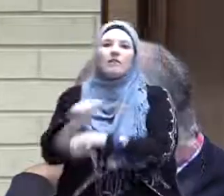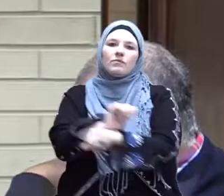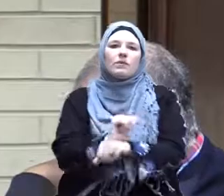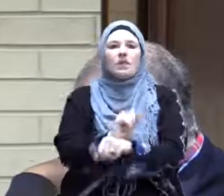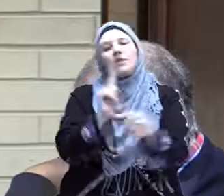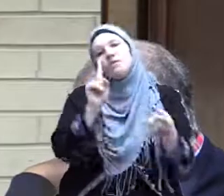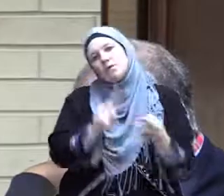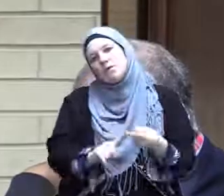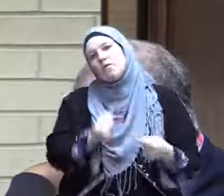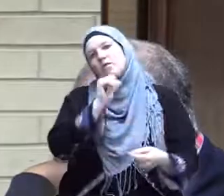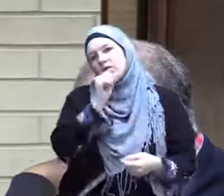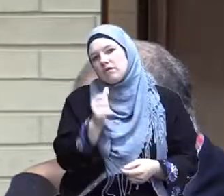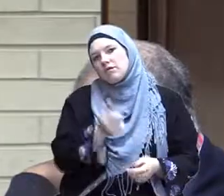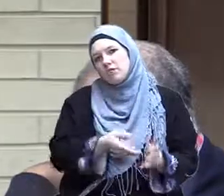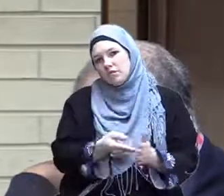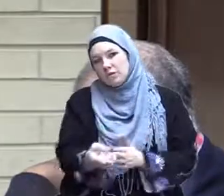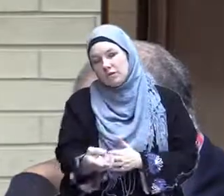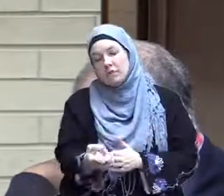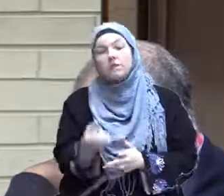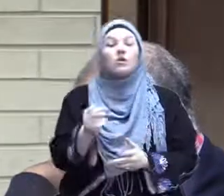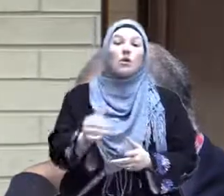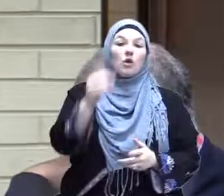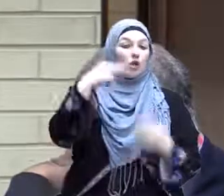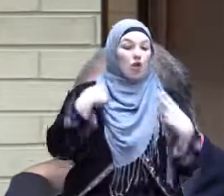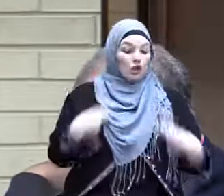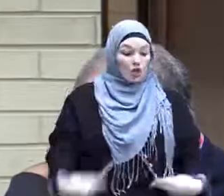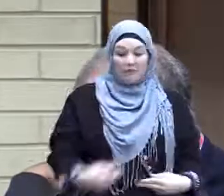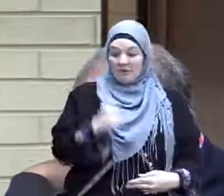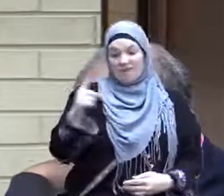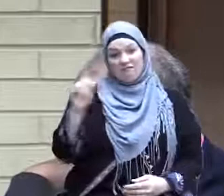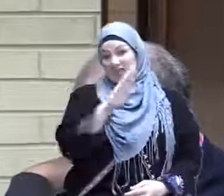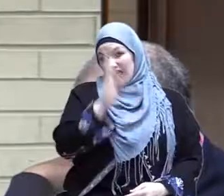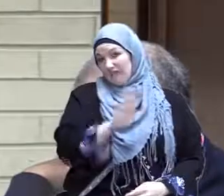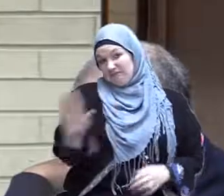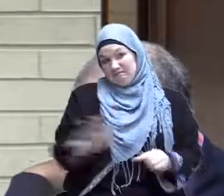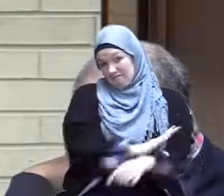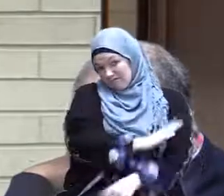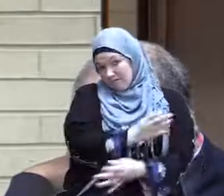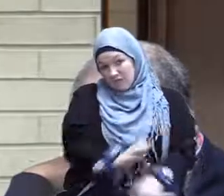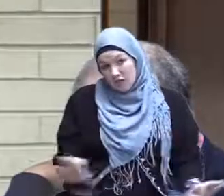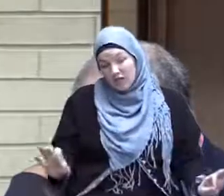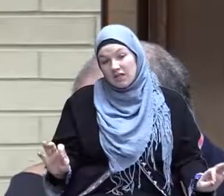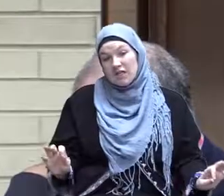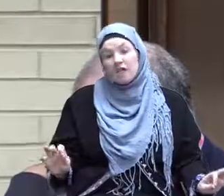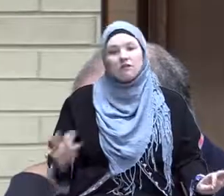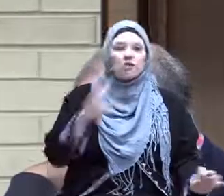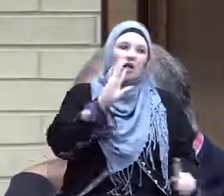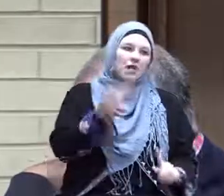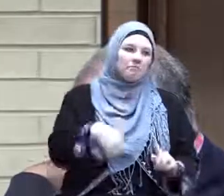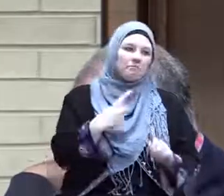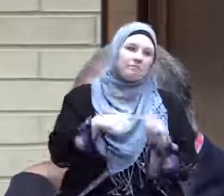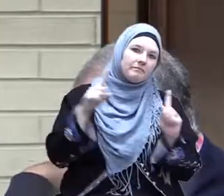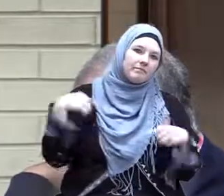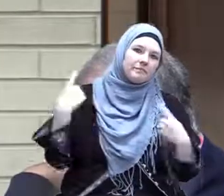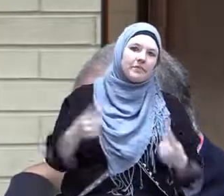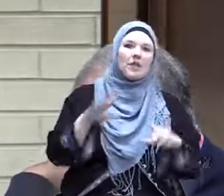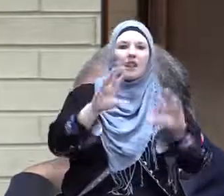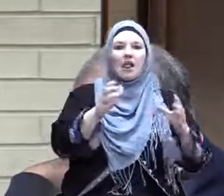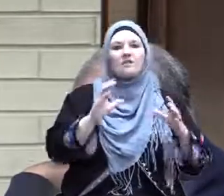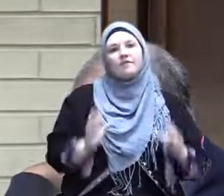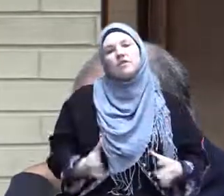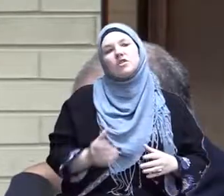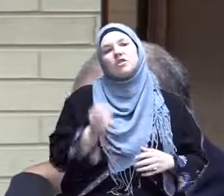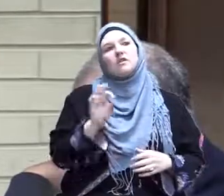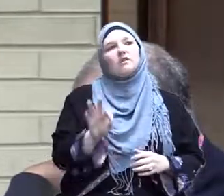untruth. So man is never absolutely free. So we'll be talking about the